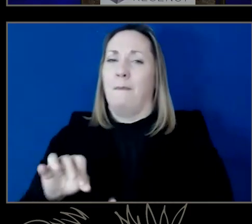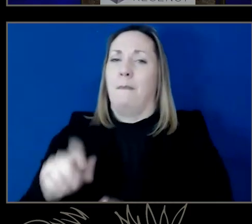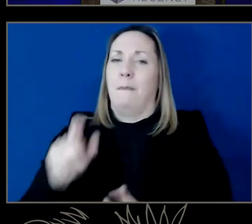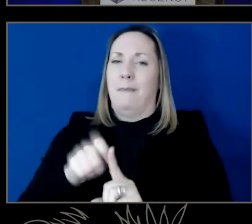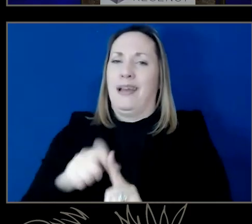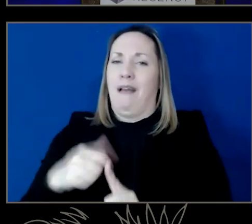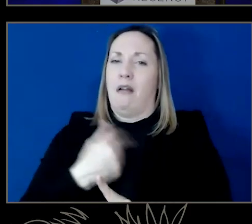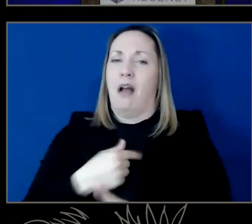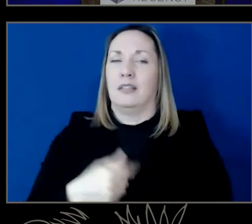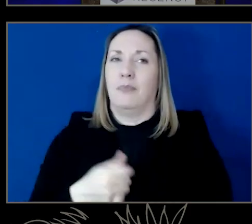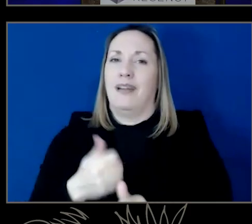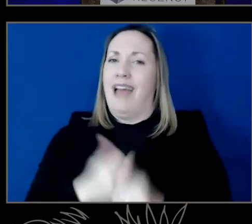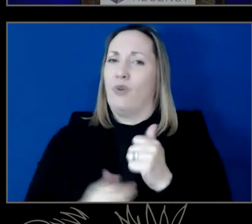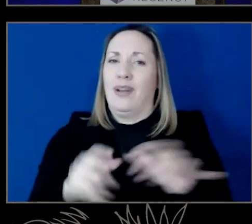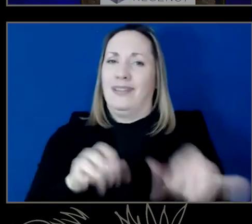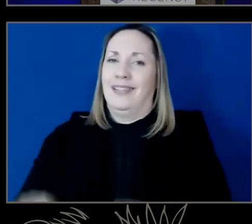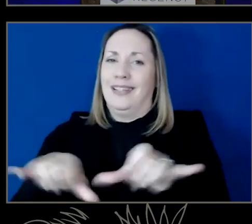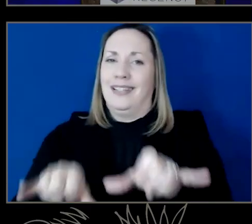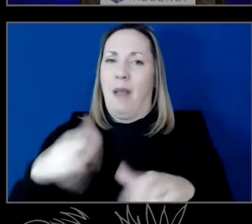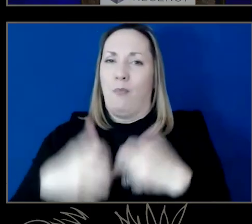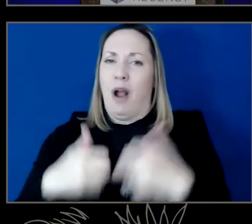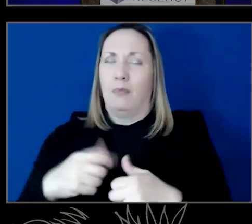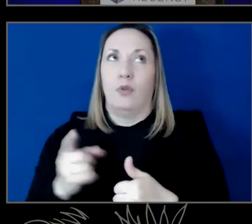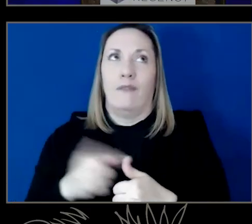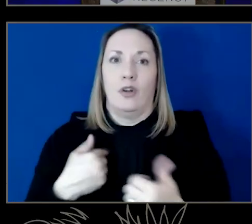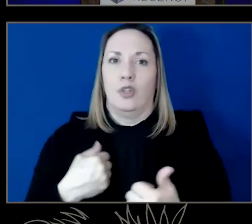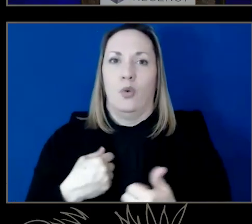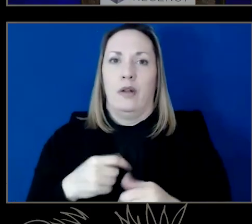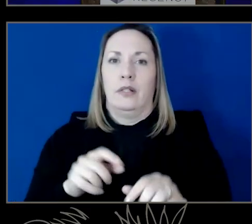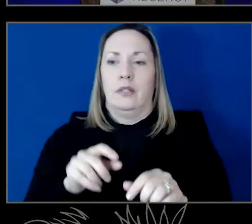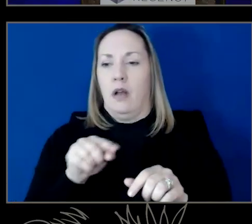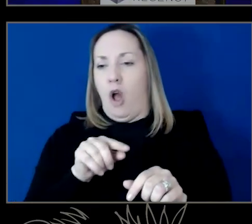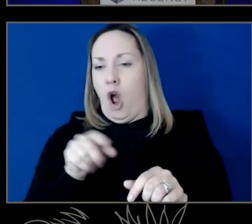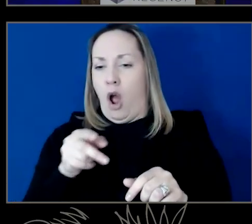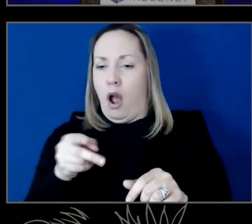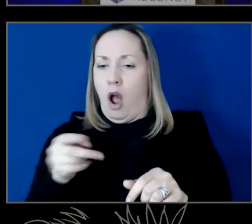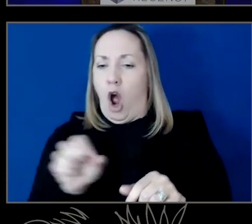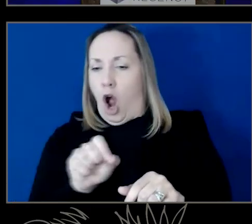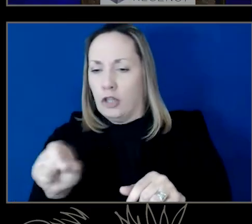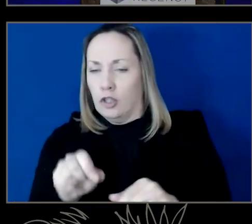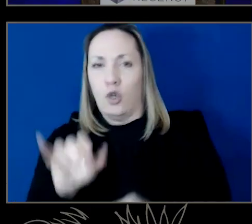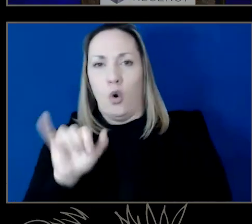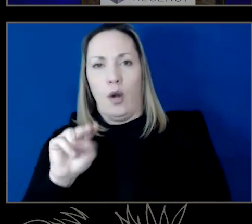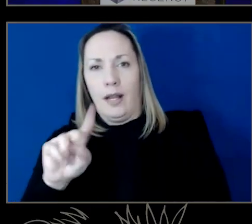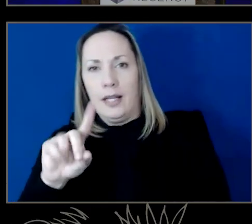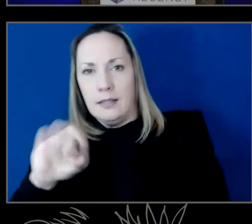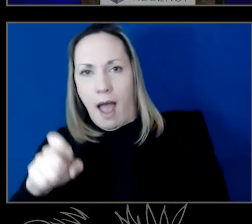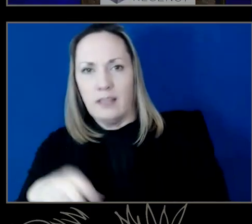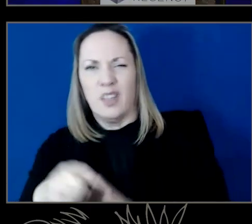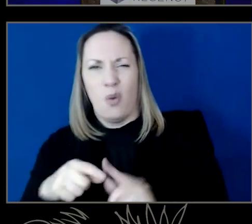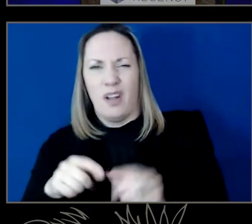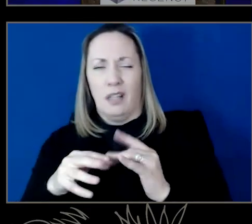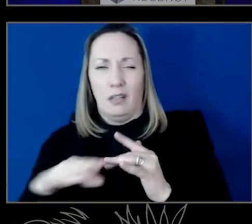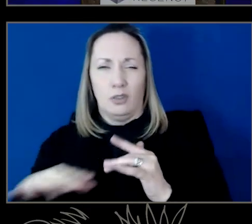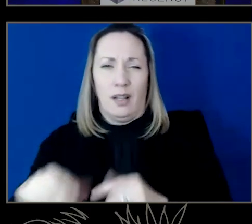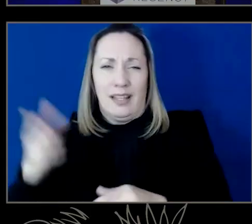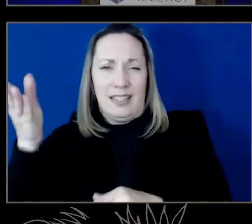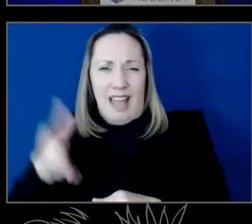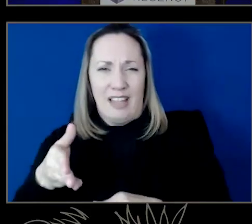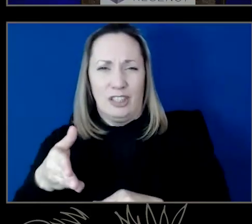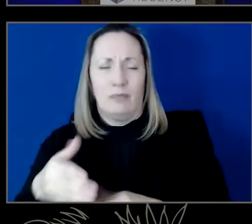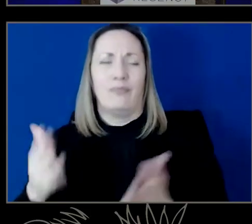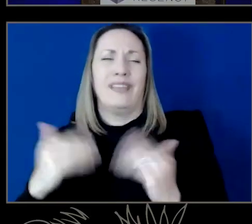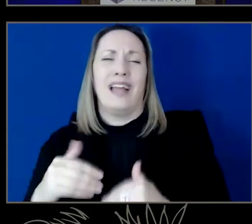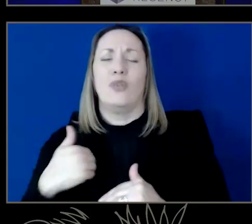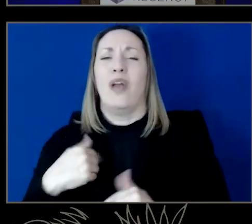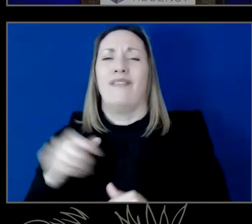way to do this perfectly. So we have things like what the hell is _index, what the hell is this trailing slash thing, and then Next you've got